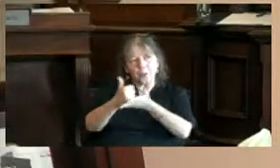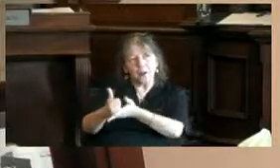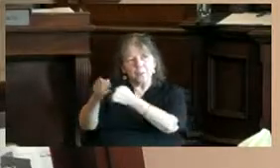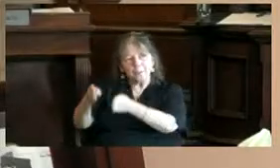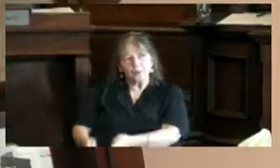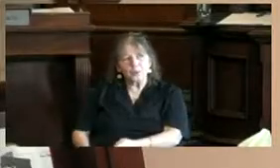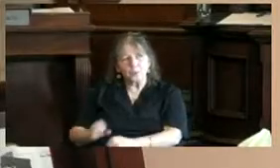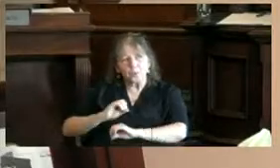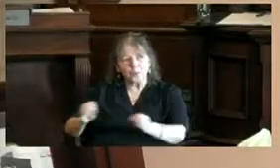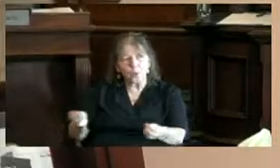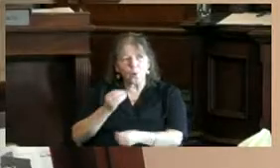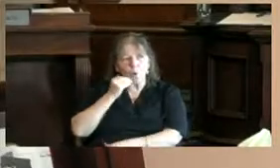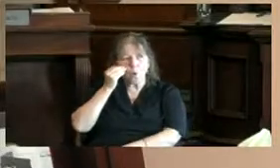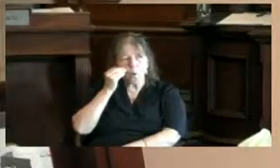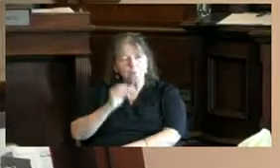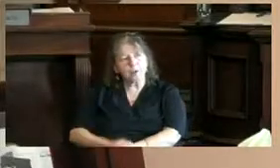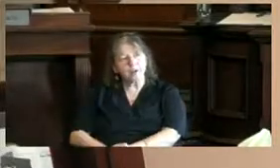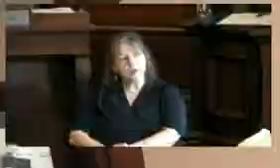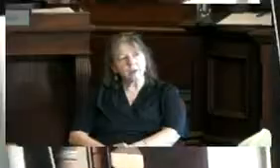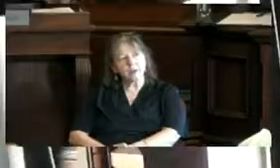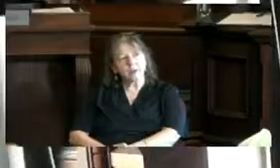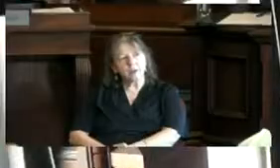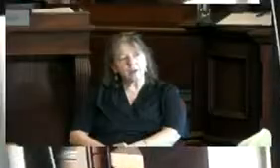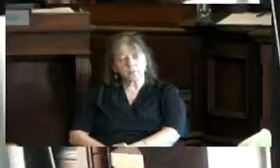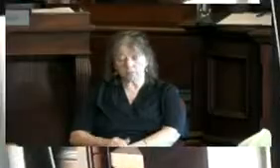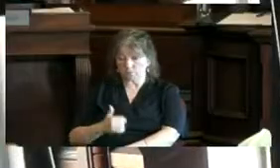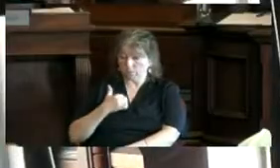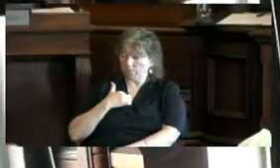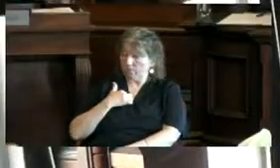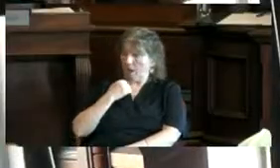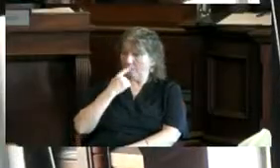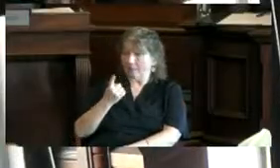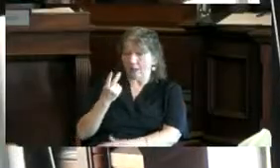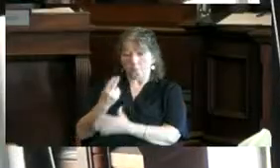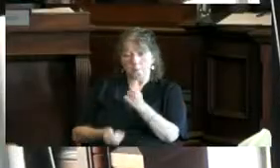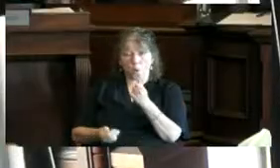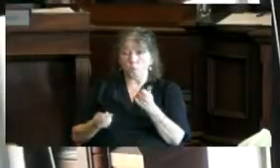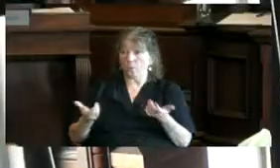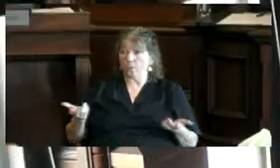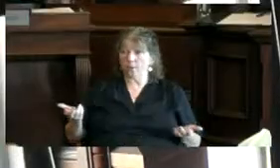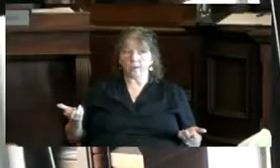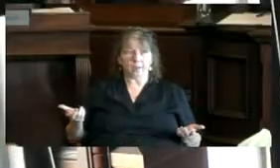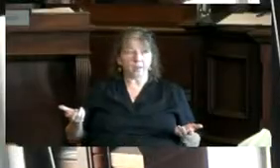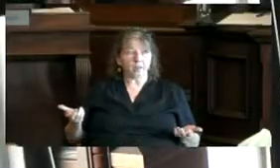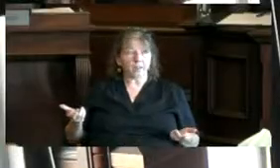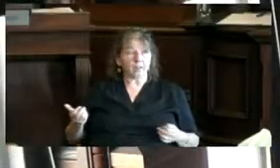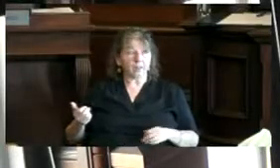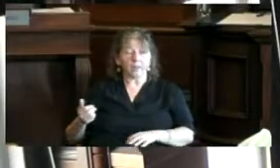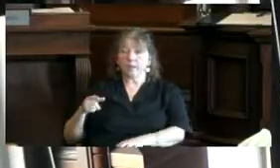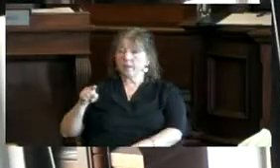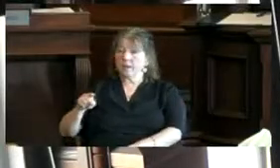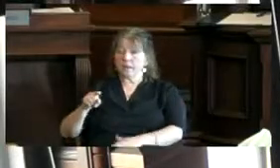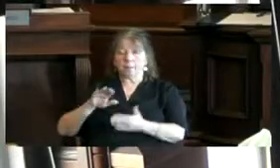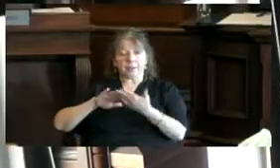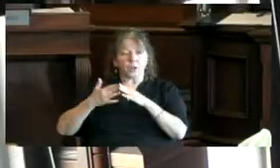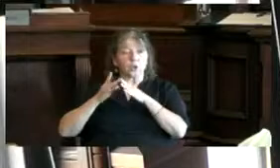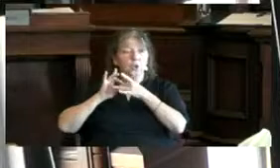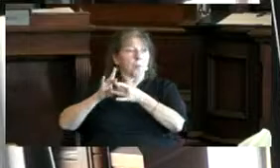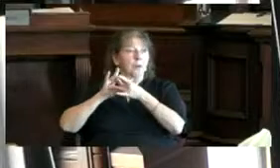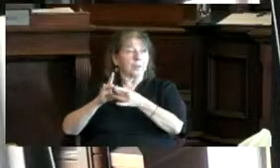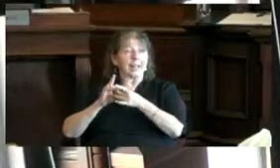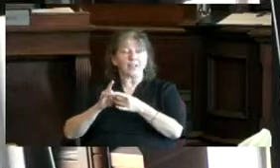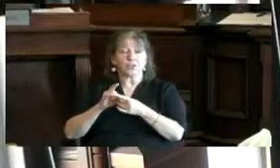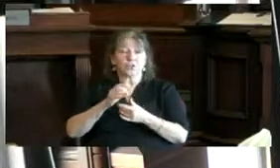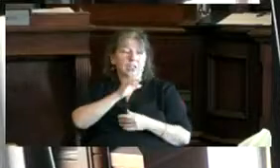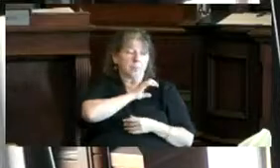person. So I would say that we're there for both because, again, I think the community relations unit officers